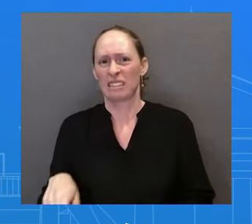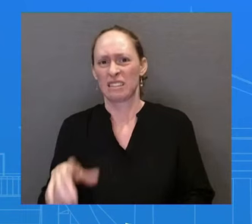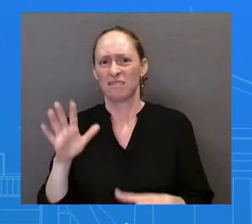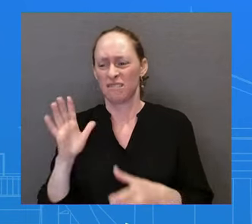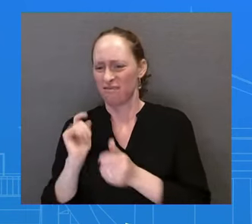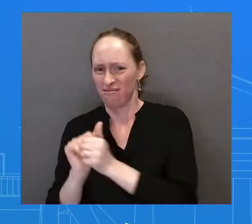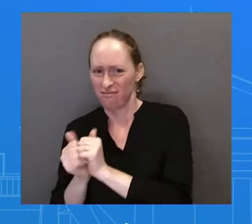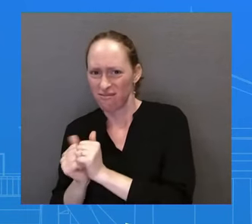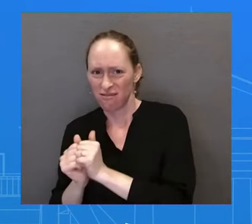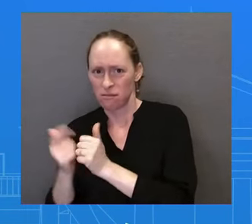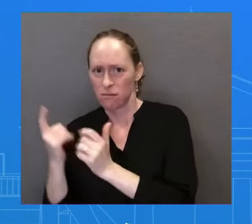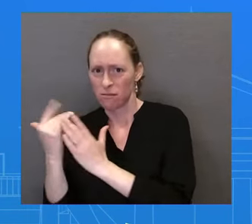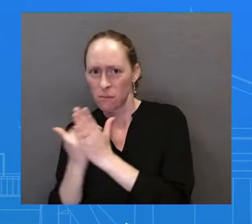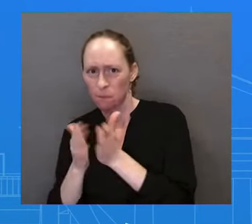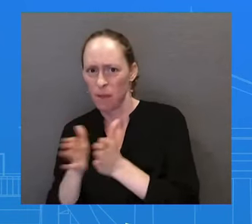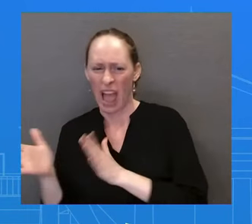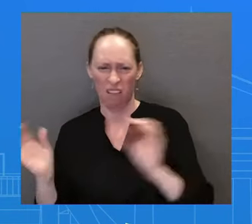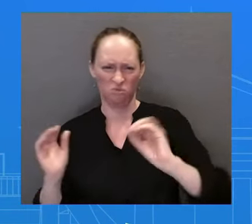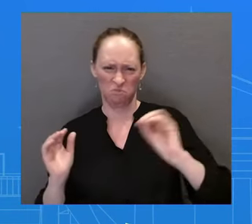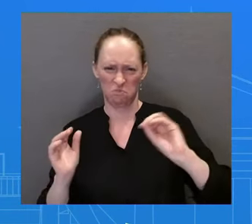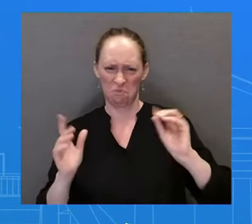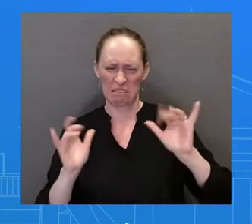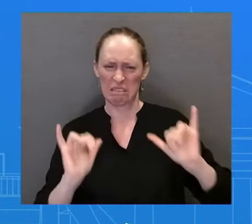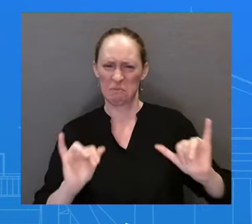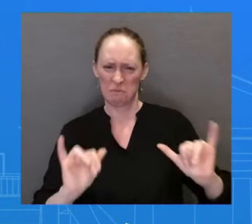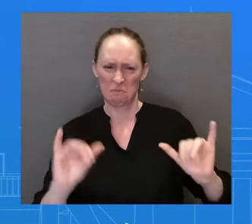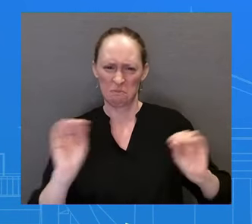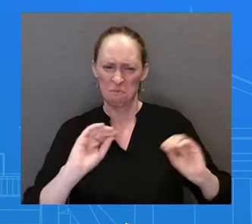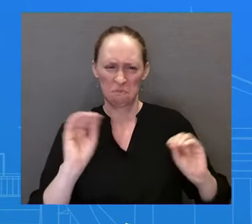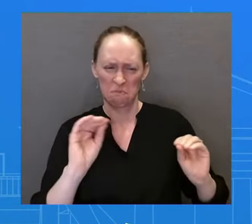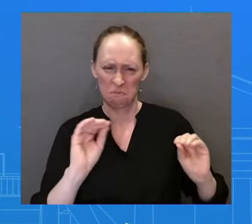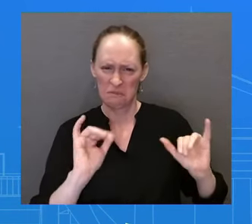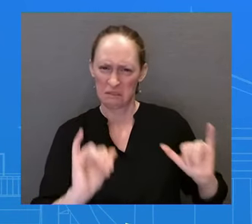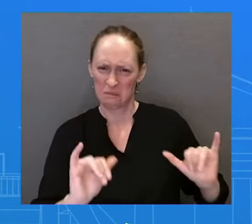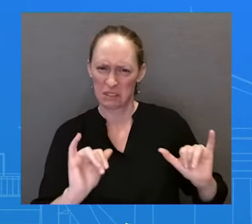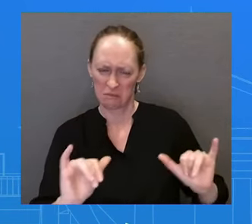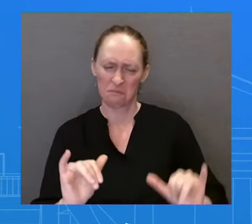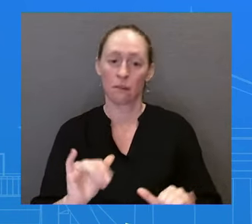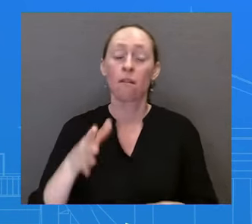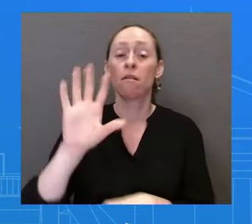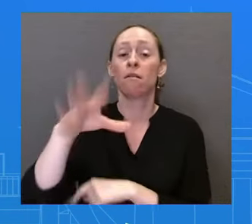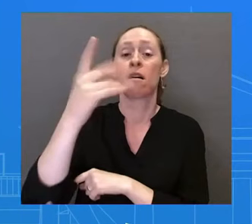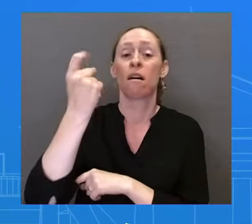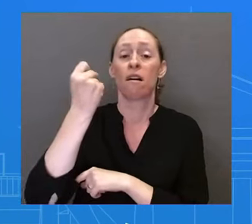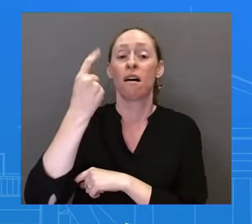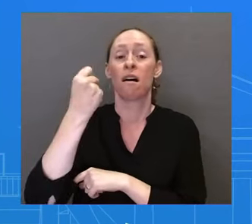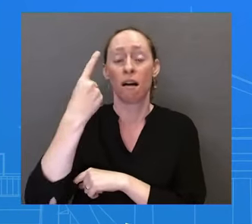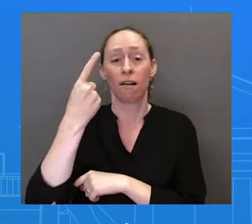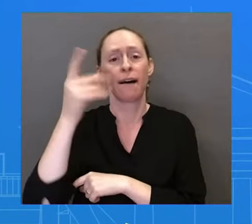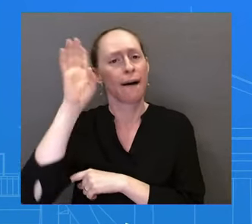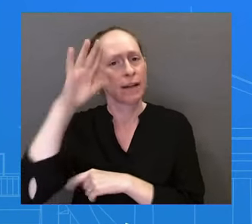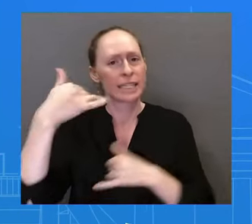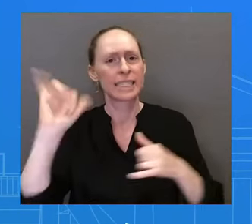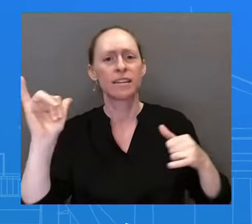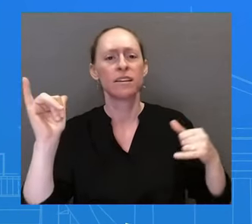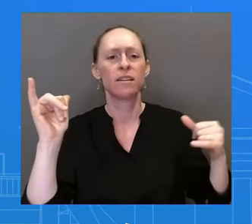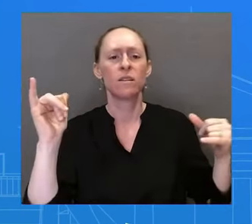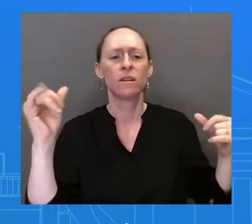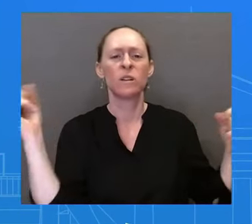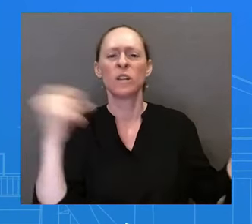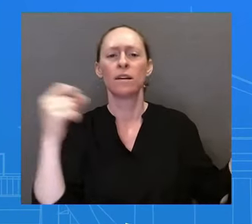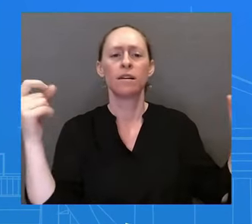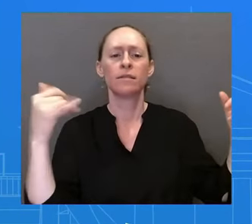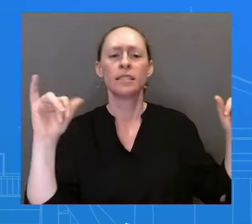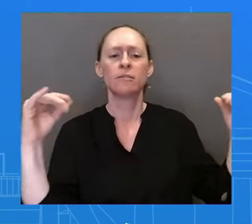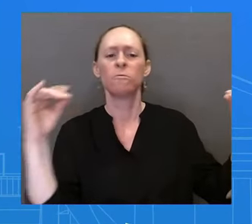capabilities. The constant rhetoric, in this case out of Lukashenko, just is in keeping with reckless